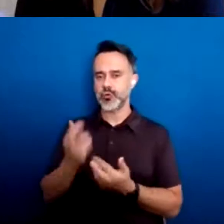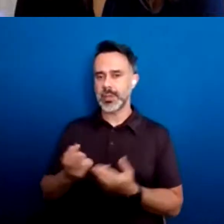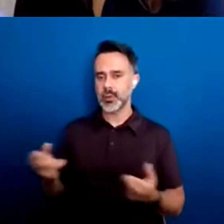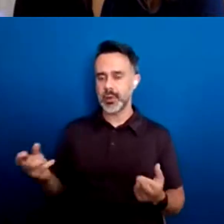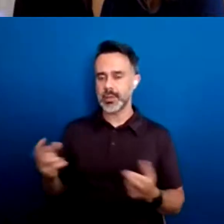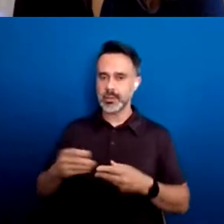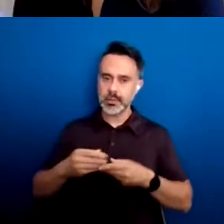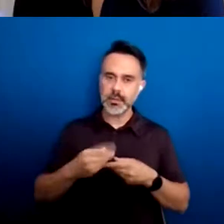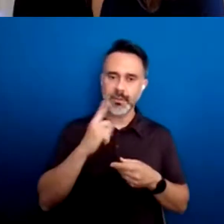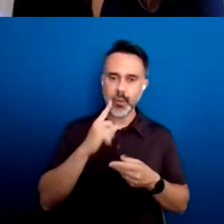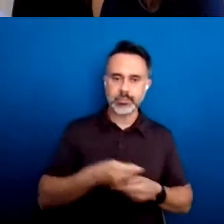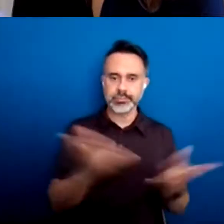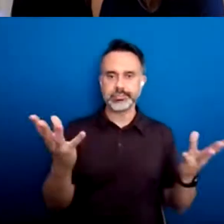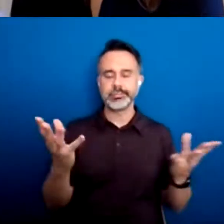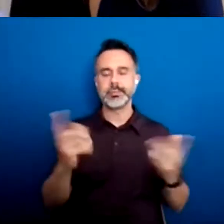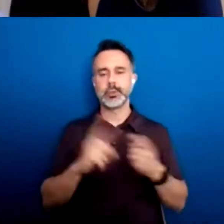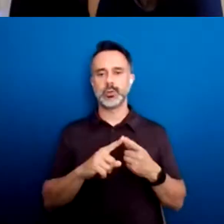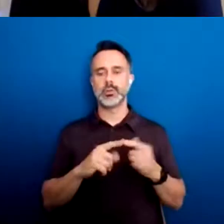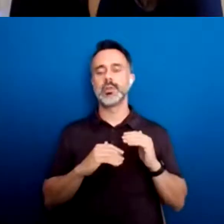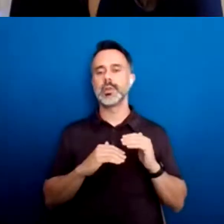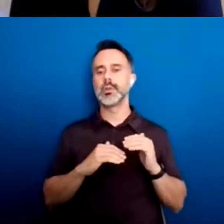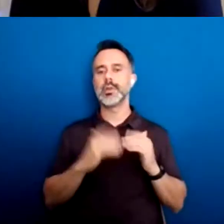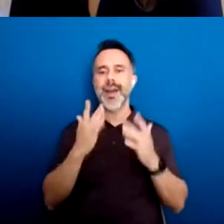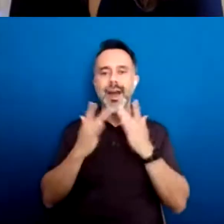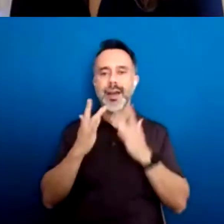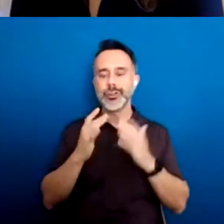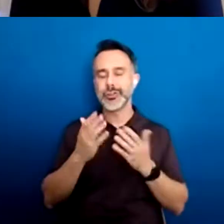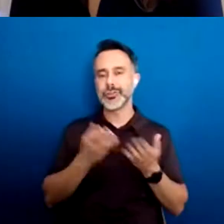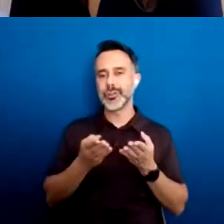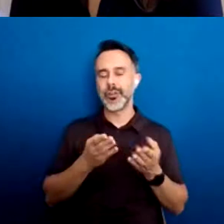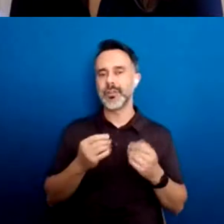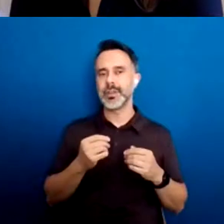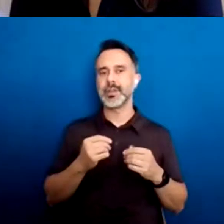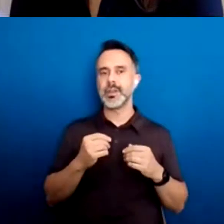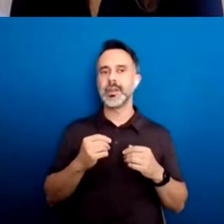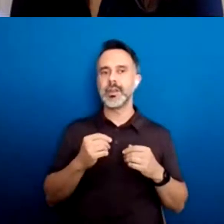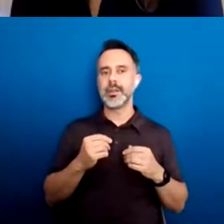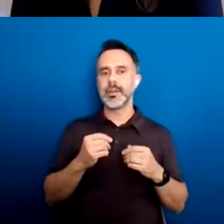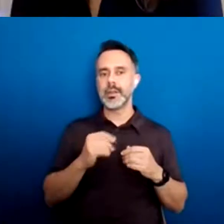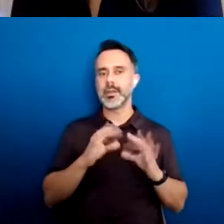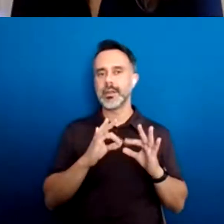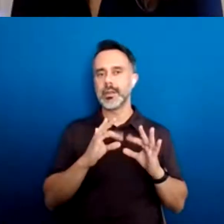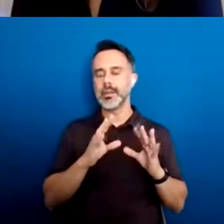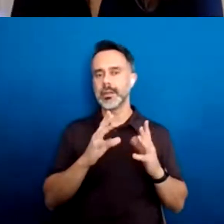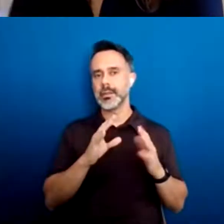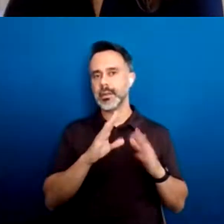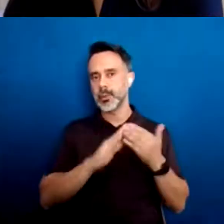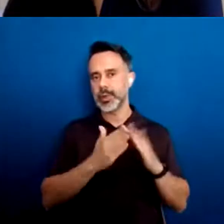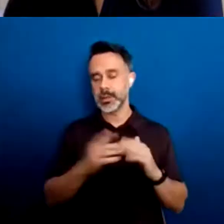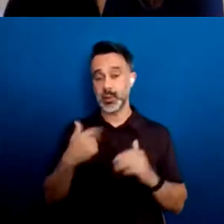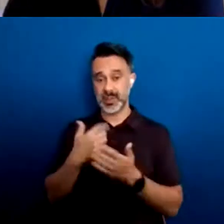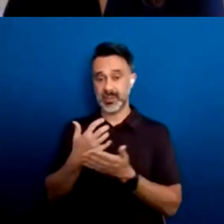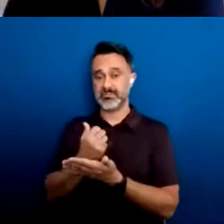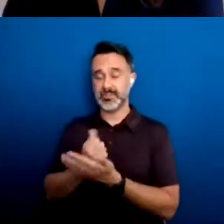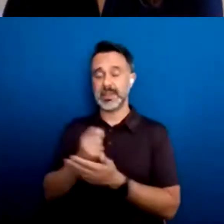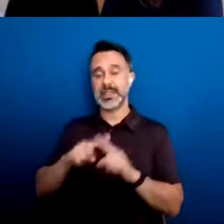communities and other communities, especially those that have vaccine hesitancy. Again, we are leveraging our community-based organization and